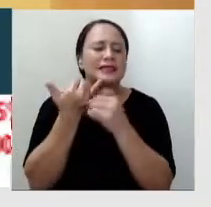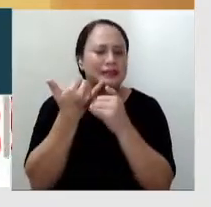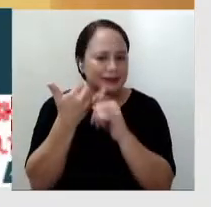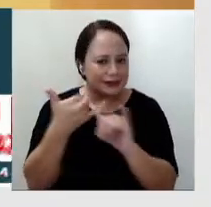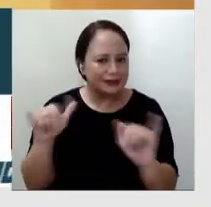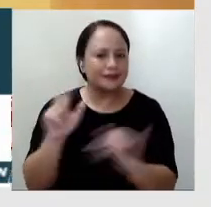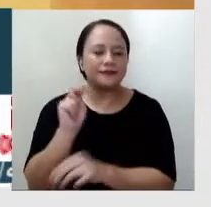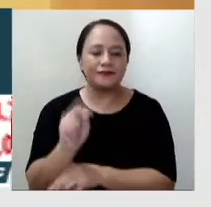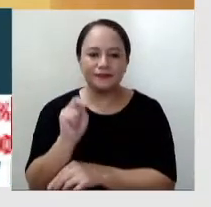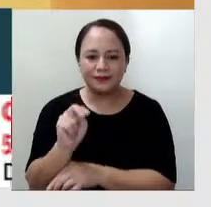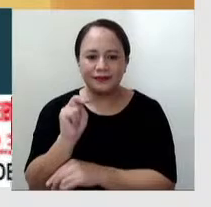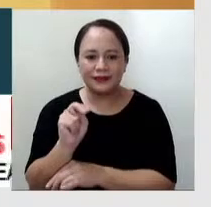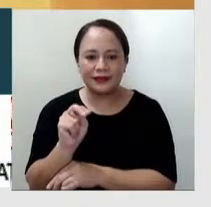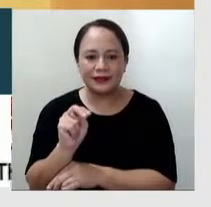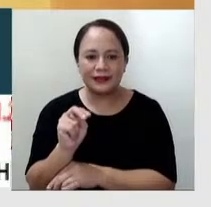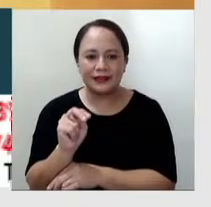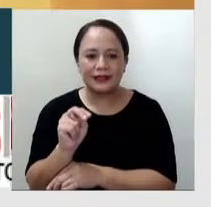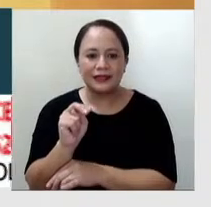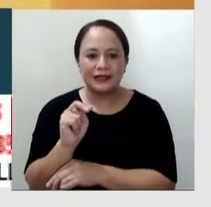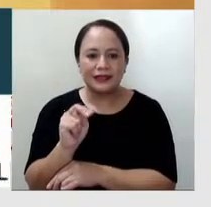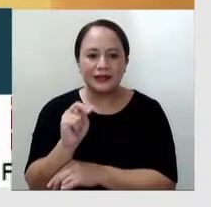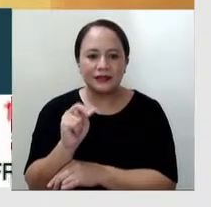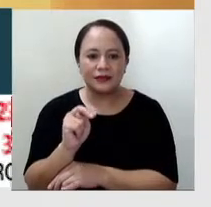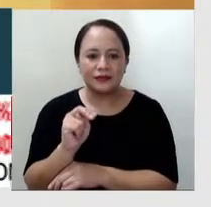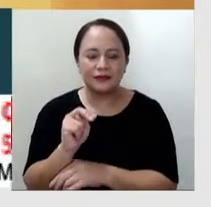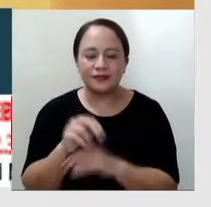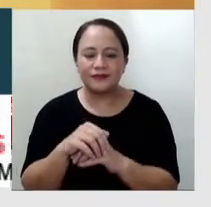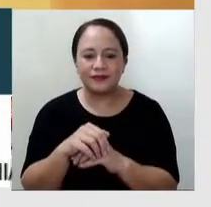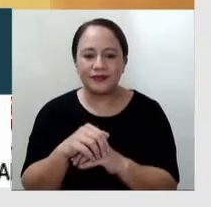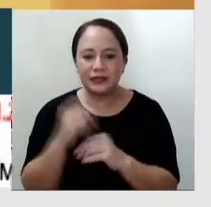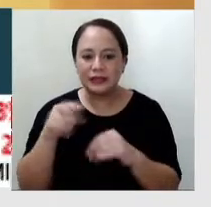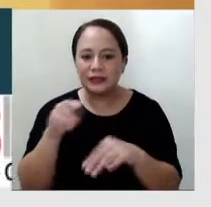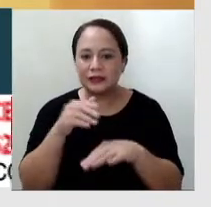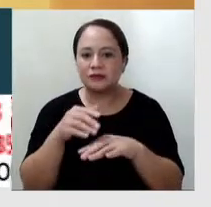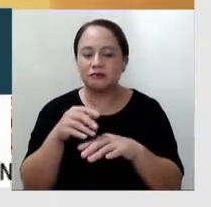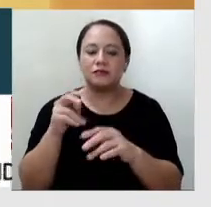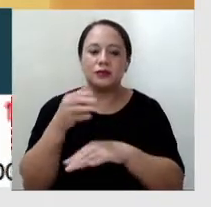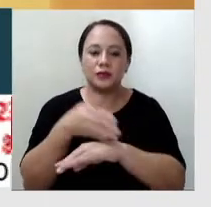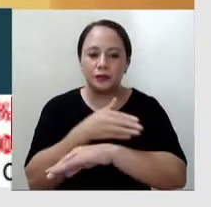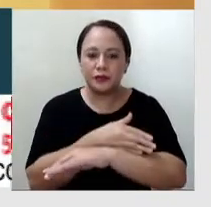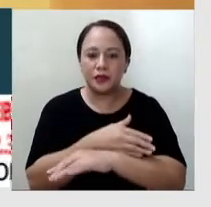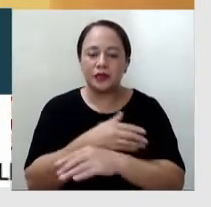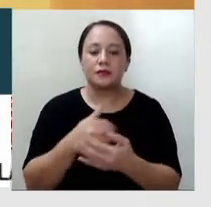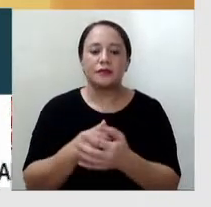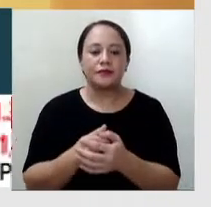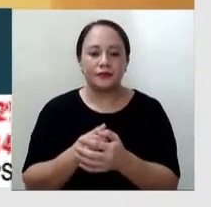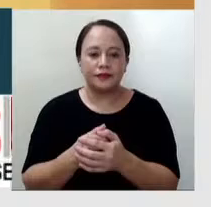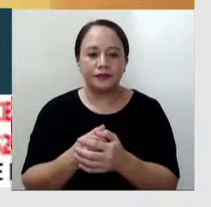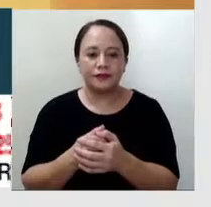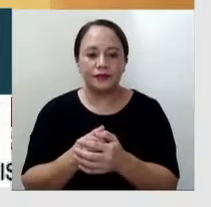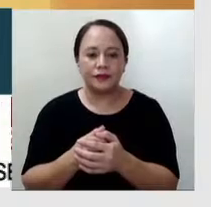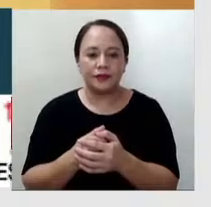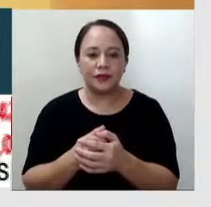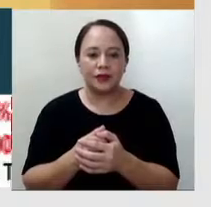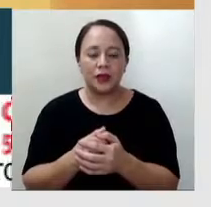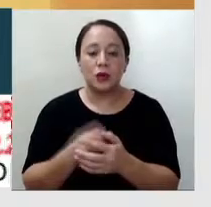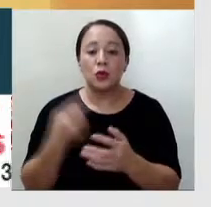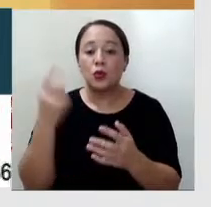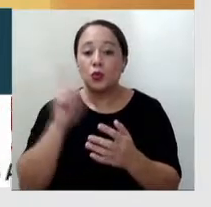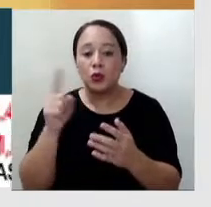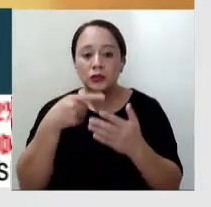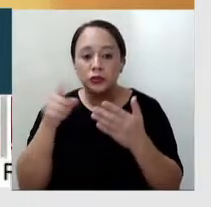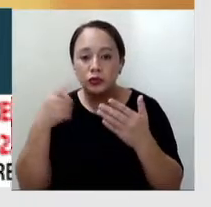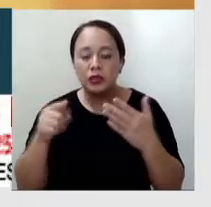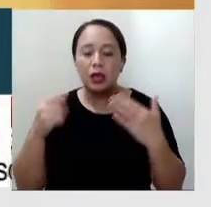needed to sort of be expanded, strengthened, and improved. And that initial report was looking at human